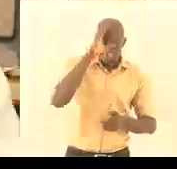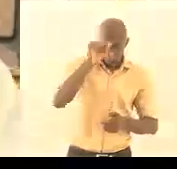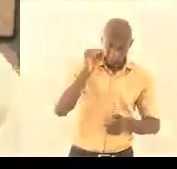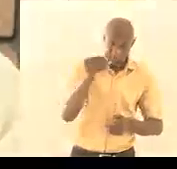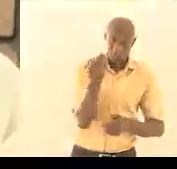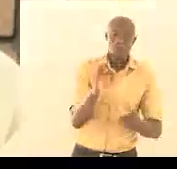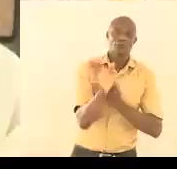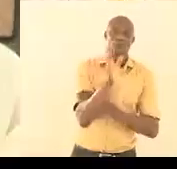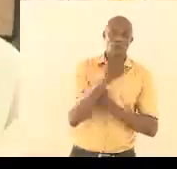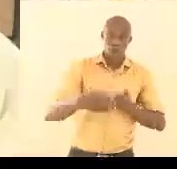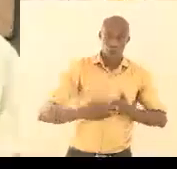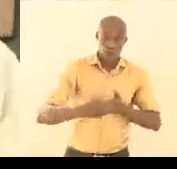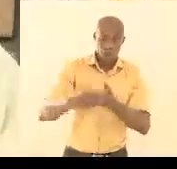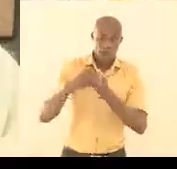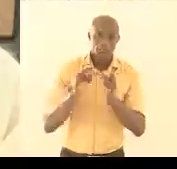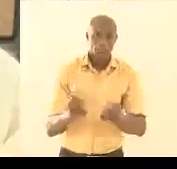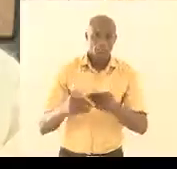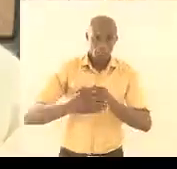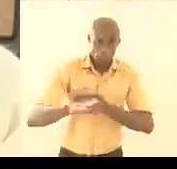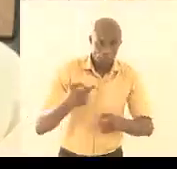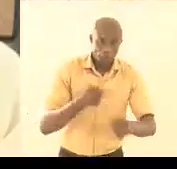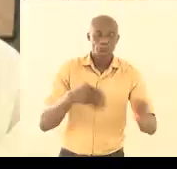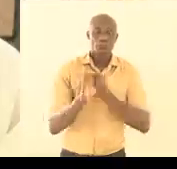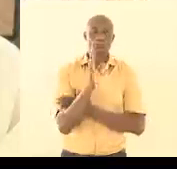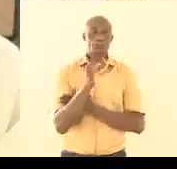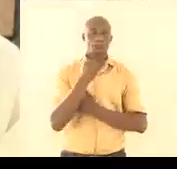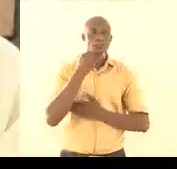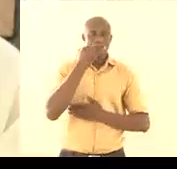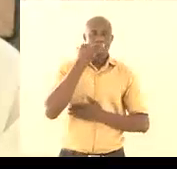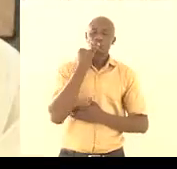God are leading so many people astray is because of fear.